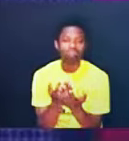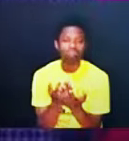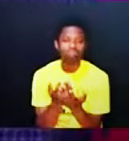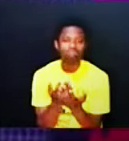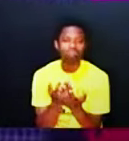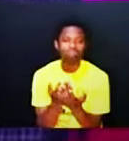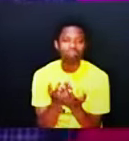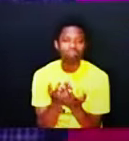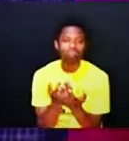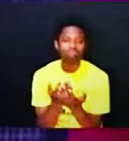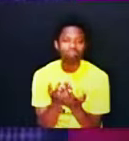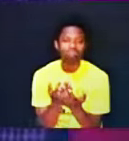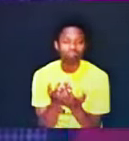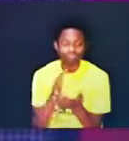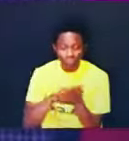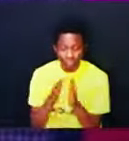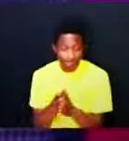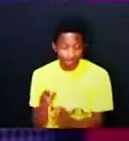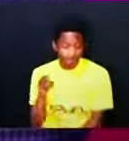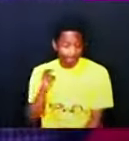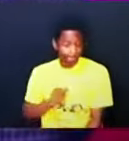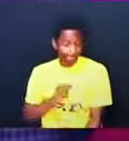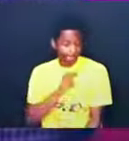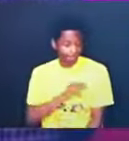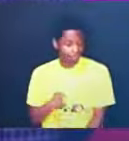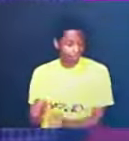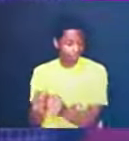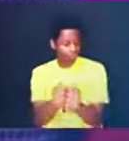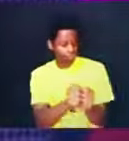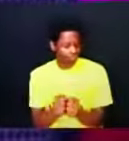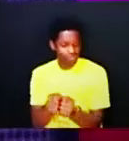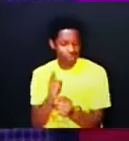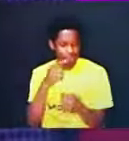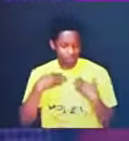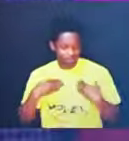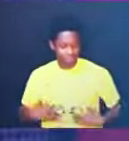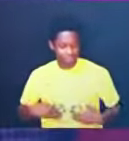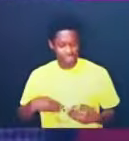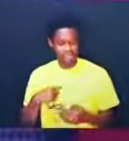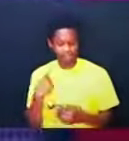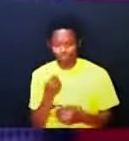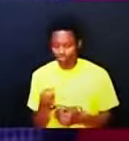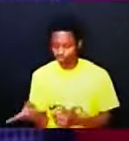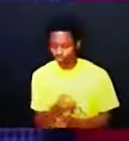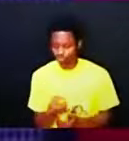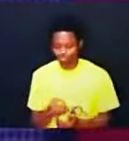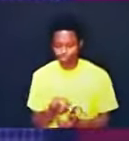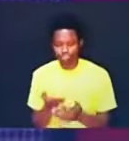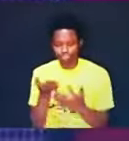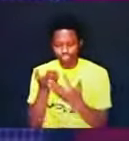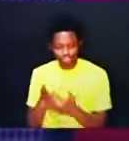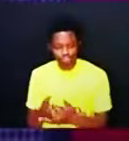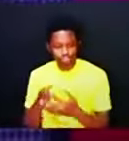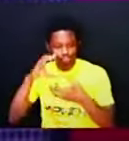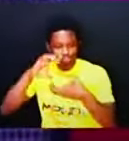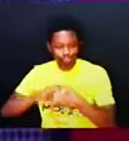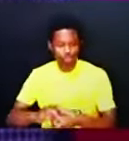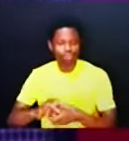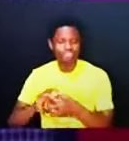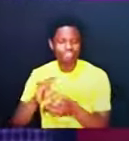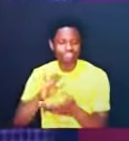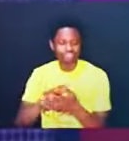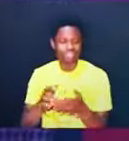members together of one body and sharers together in the promise in Christ Jesus.